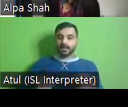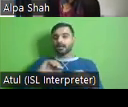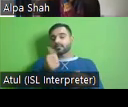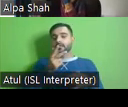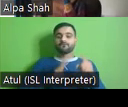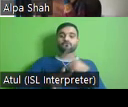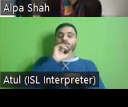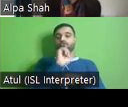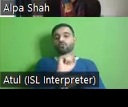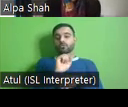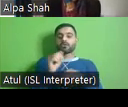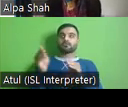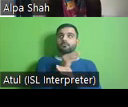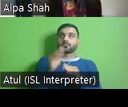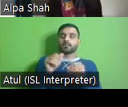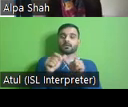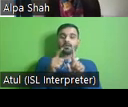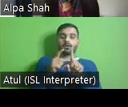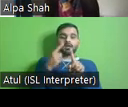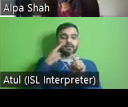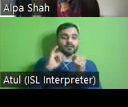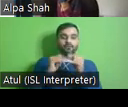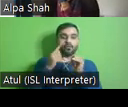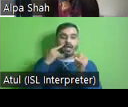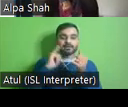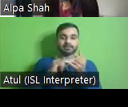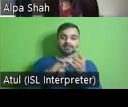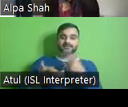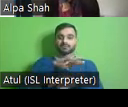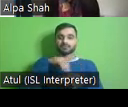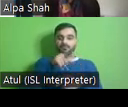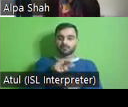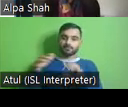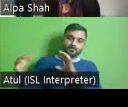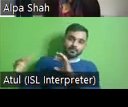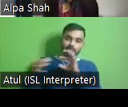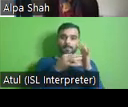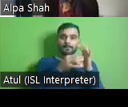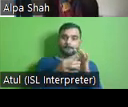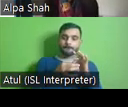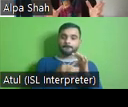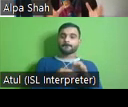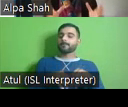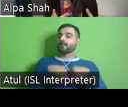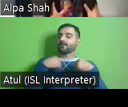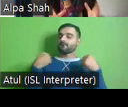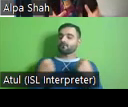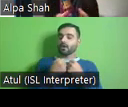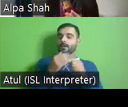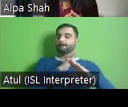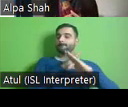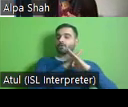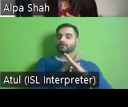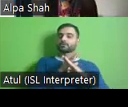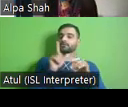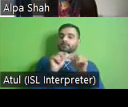values also within Adivasi society. In the Adivasi case, the fight for the protection of land rights and forest resources